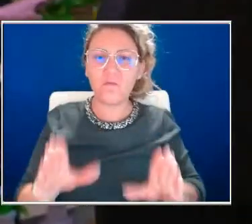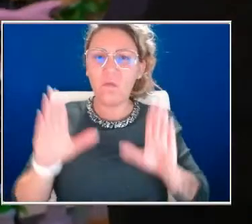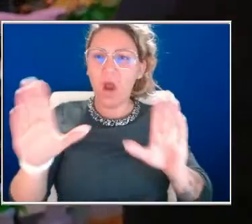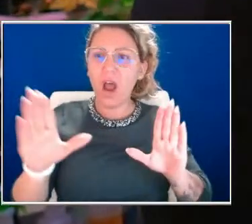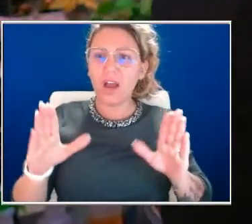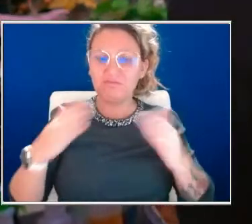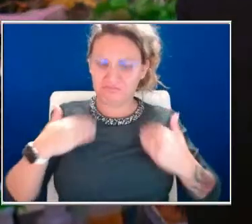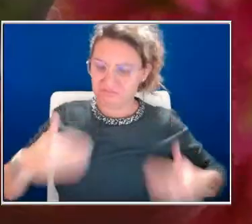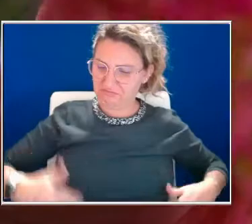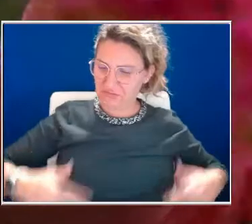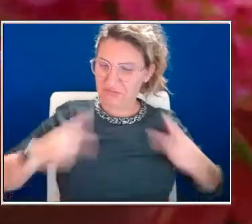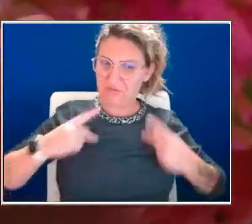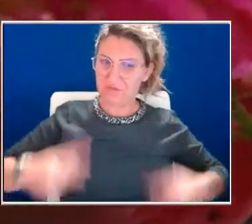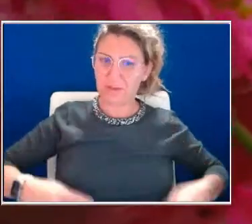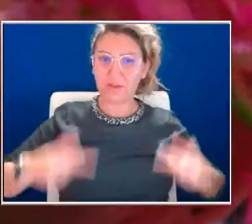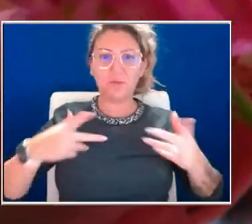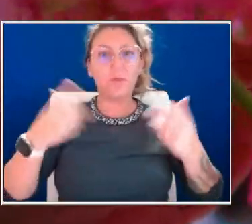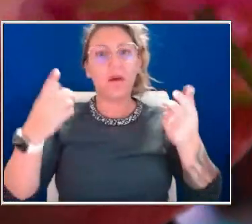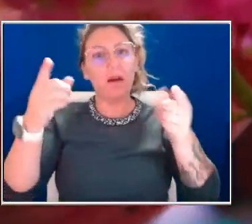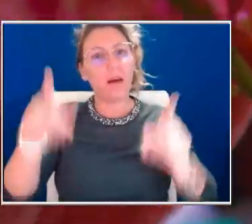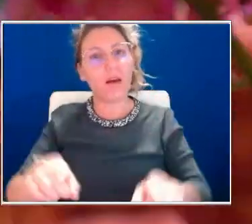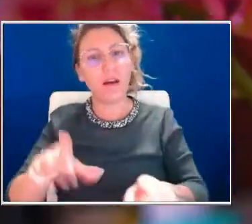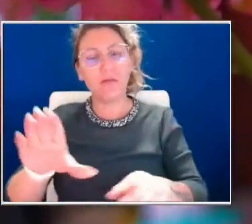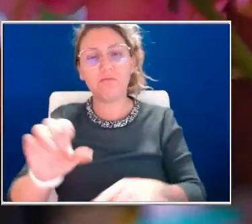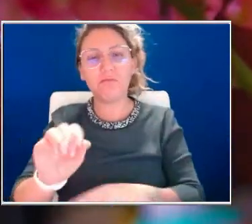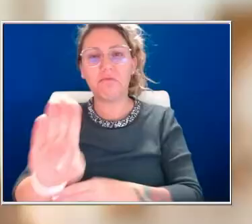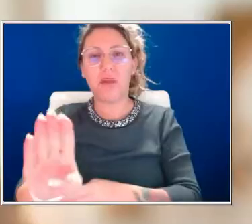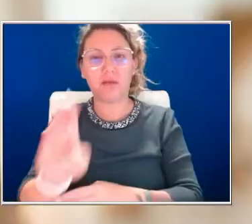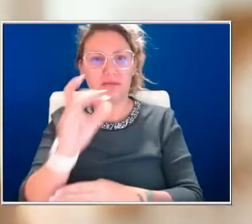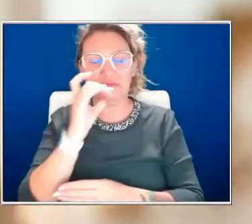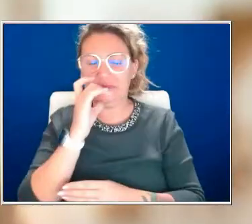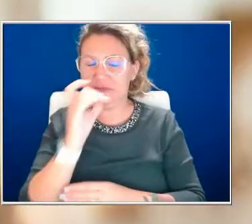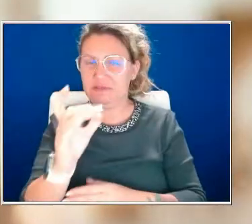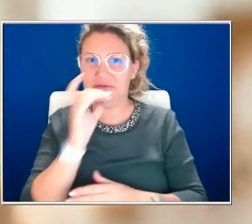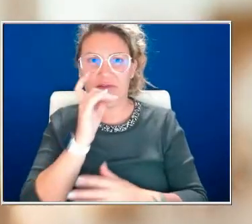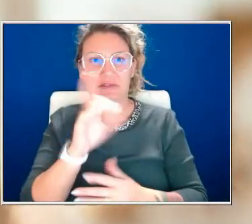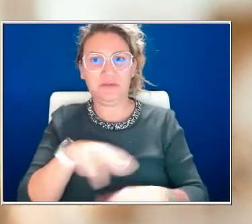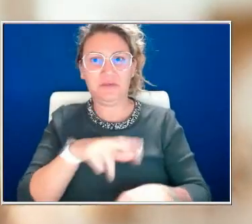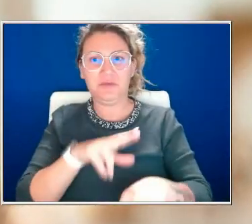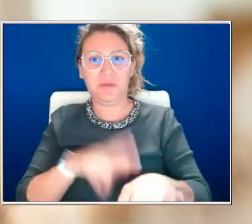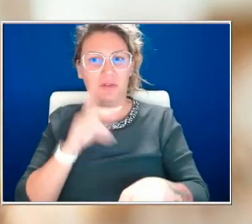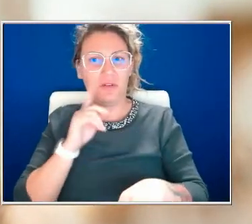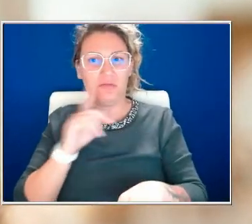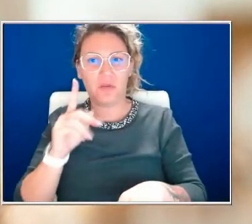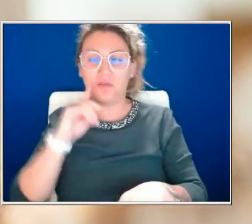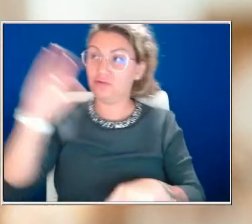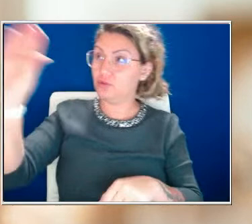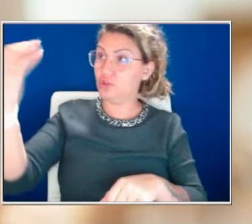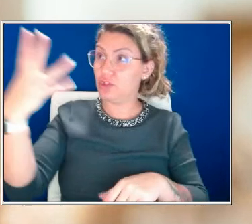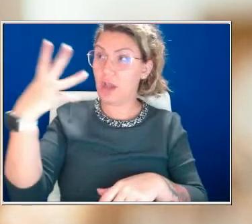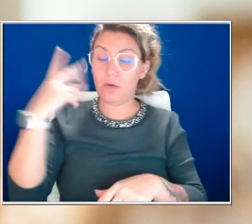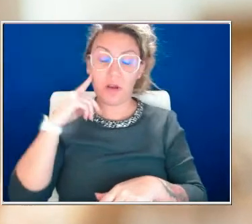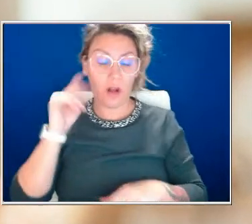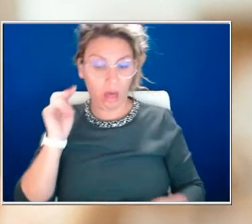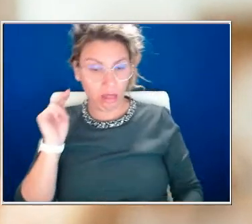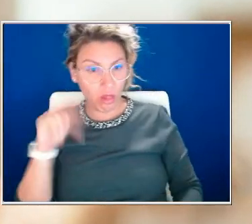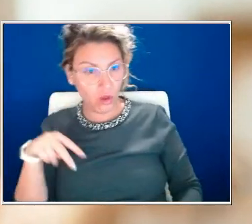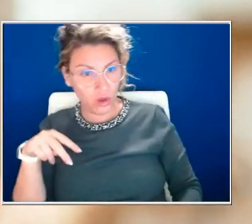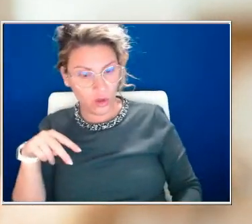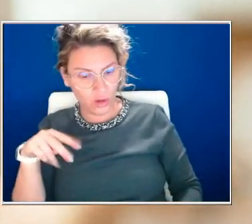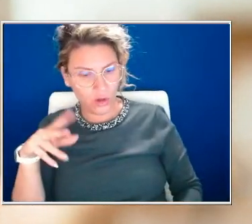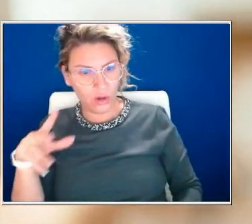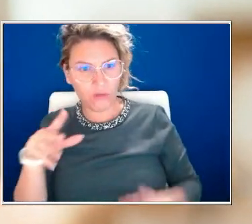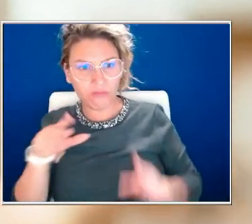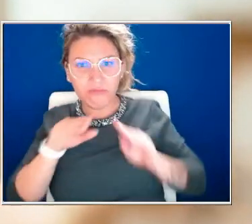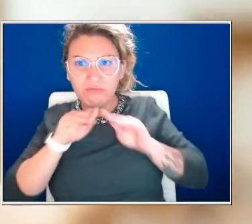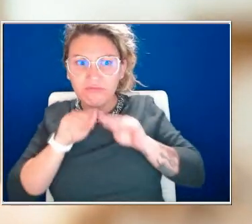was so unsettling. He remembers he had just gotten out of the shower. And I looked down, and the shower was covered, the floor was covered